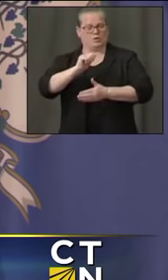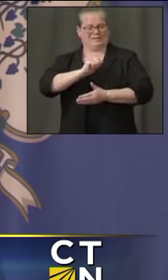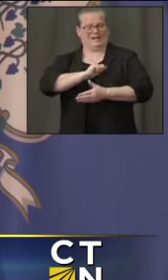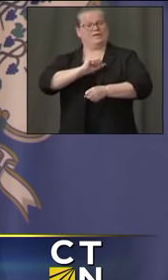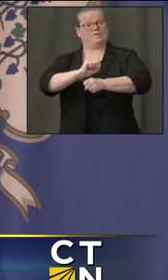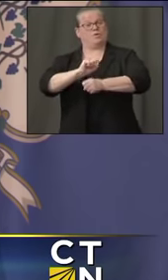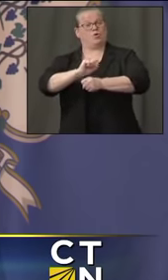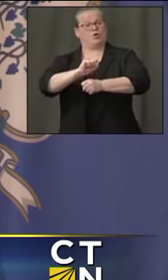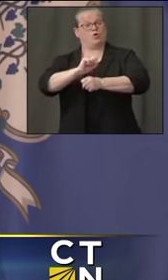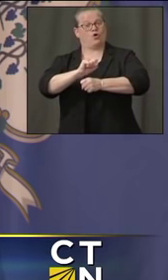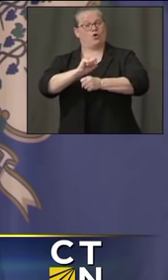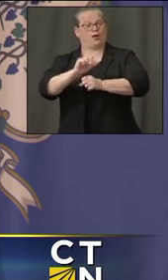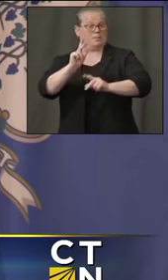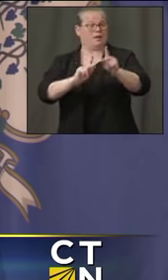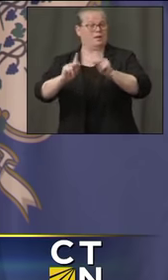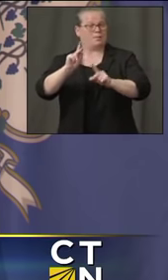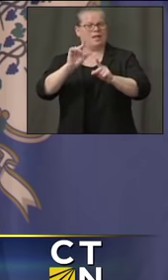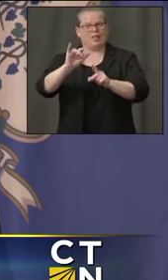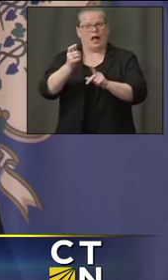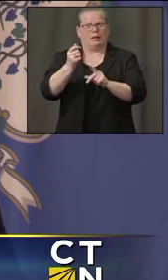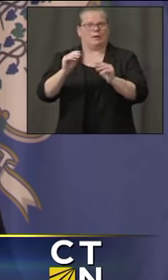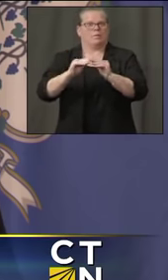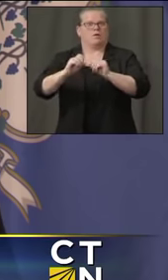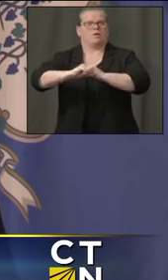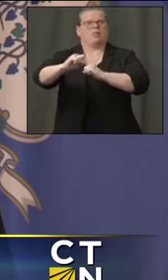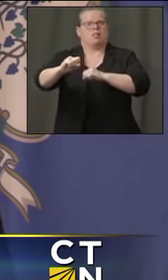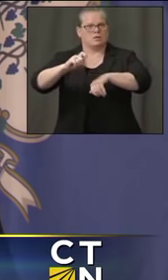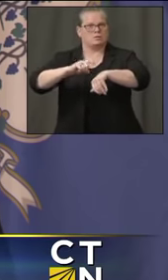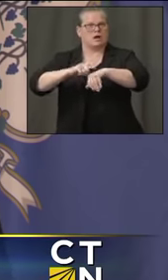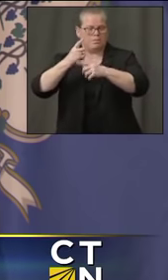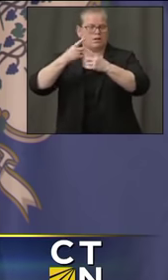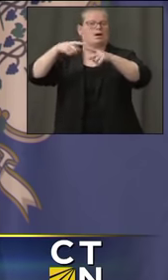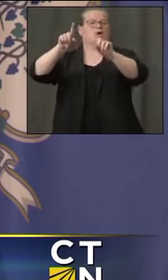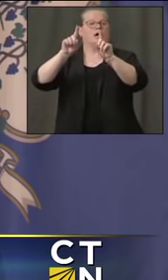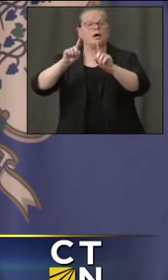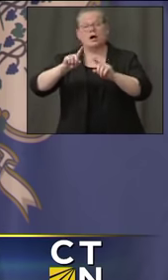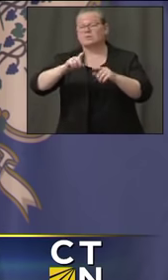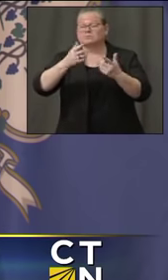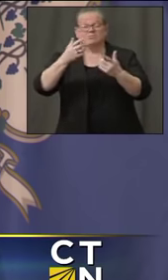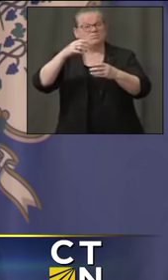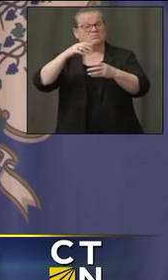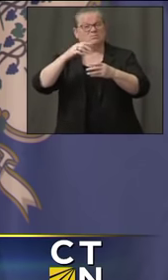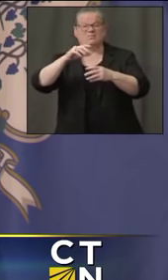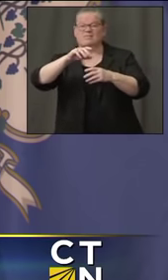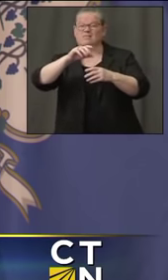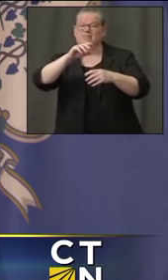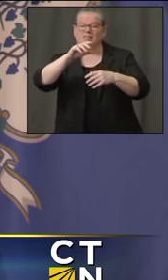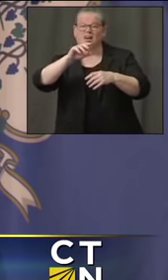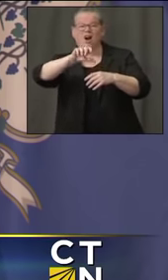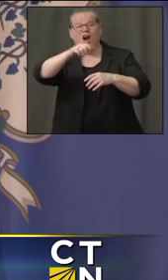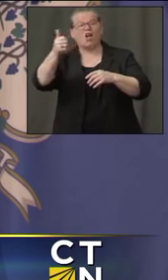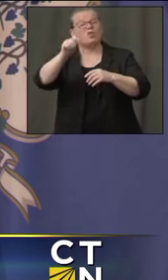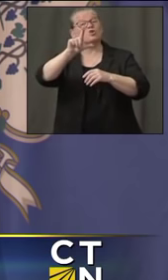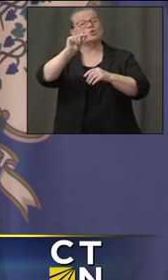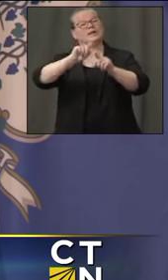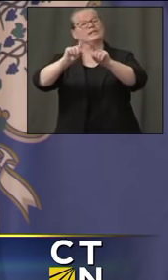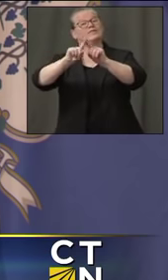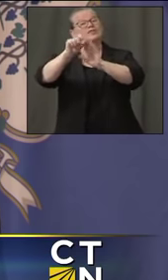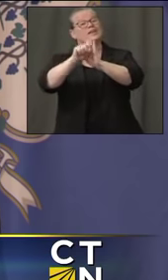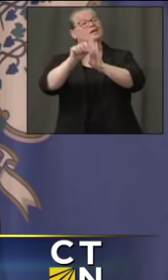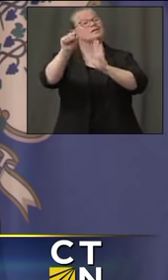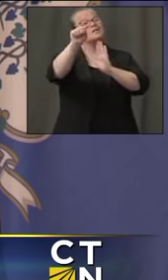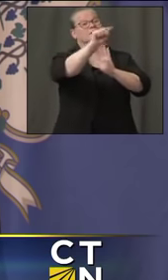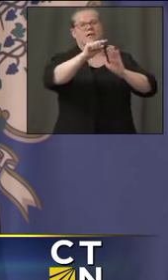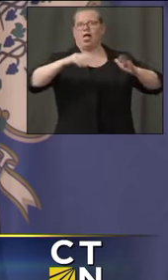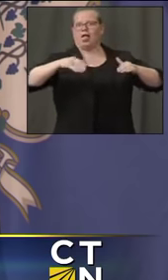we wanted, but that is getting out. I can tell you that 20 other states in the country haven't gotten any of those claims out as yet. So I do